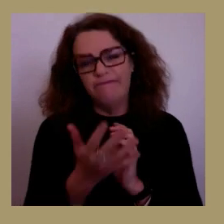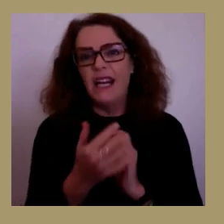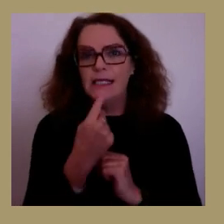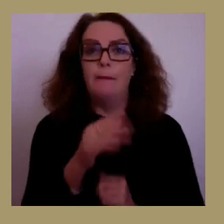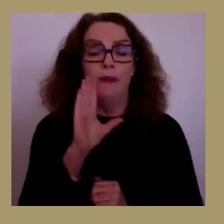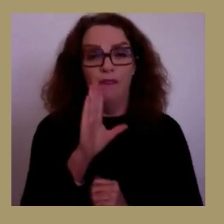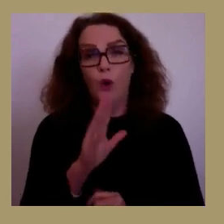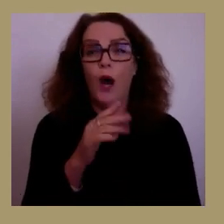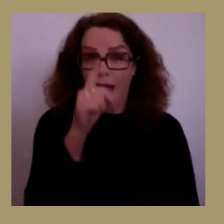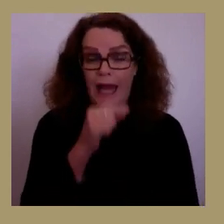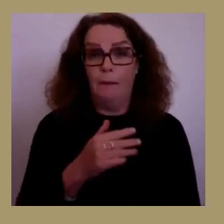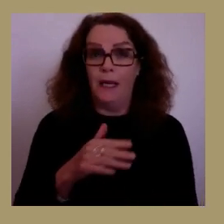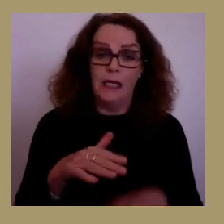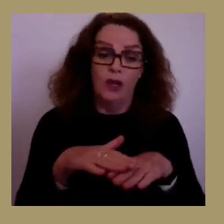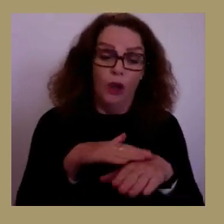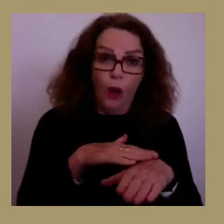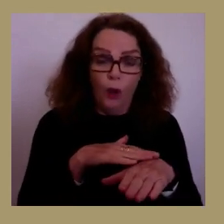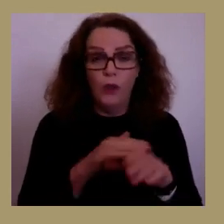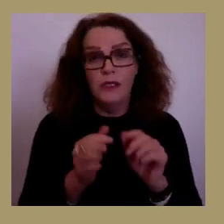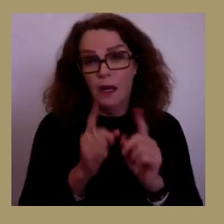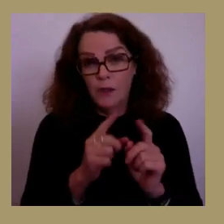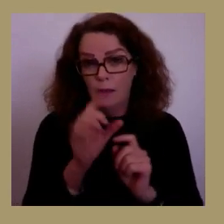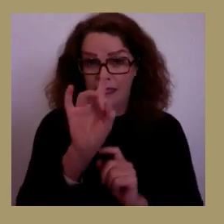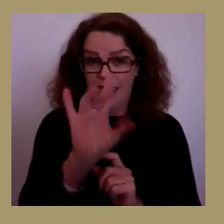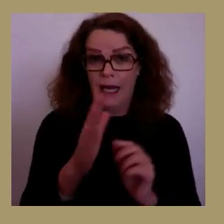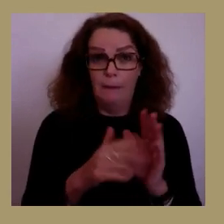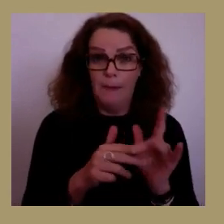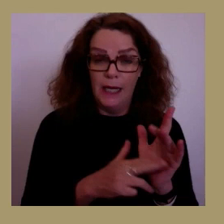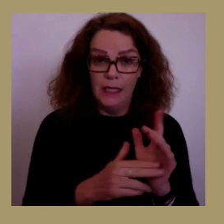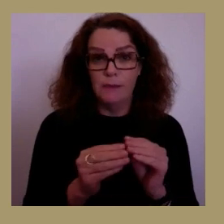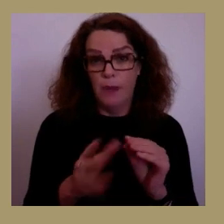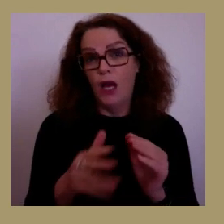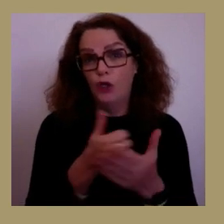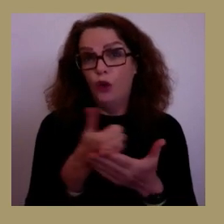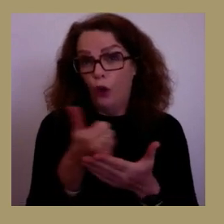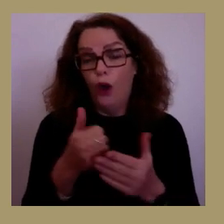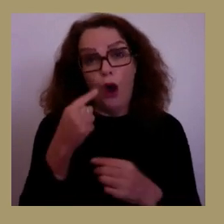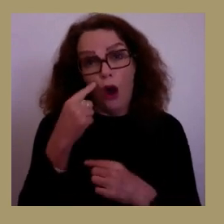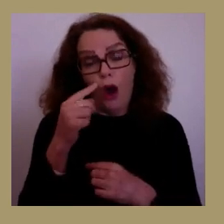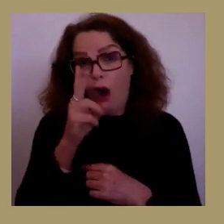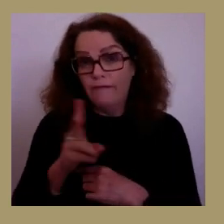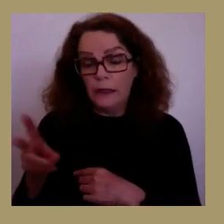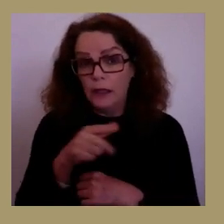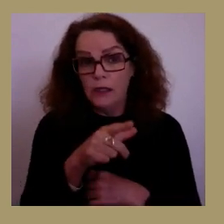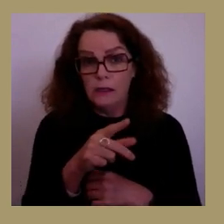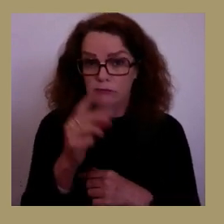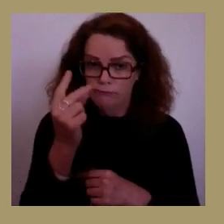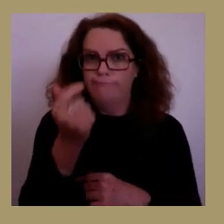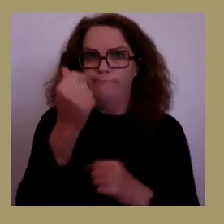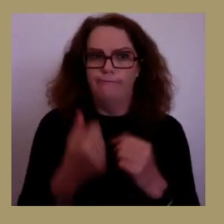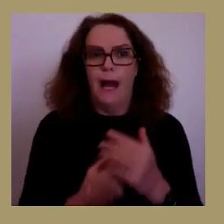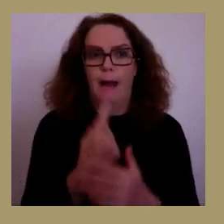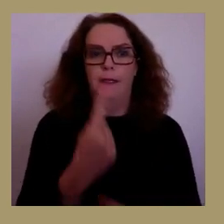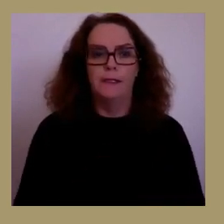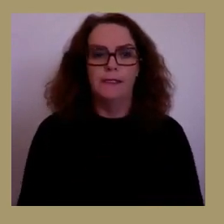usually nearly instantaneous that the Seniors card will actually be presented within the wallet. In this instance, that is the case, but we do have that instructional